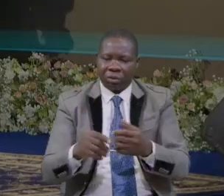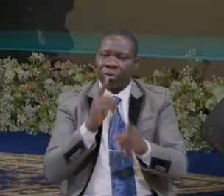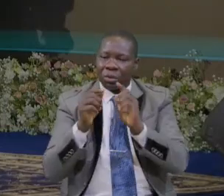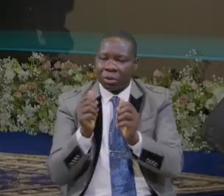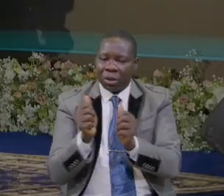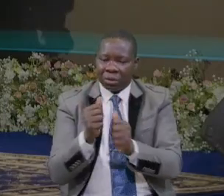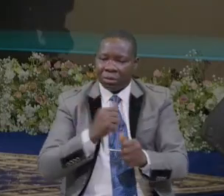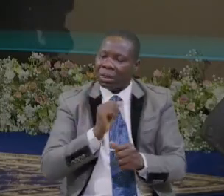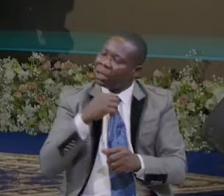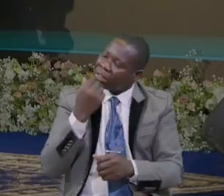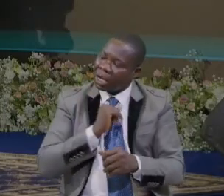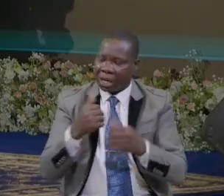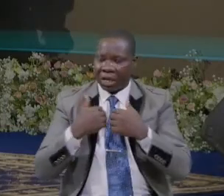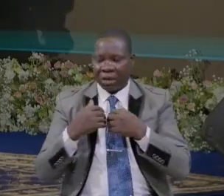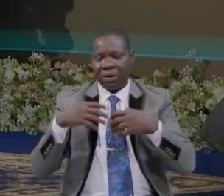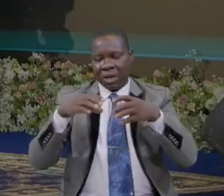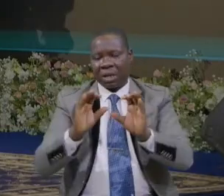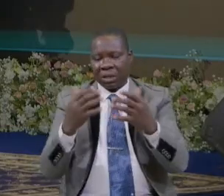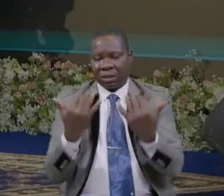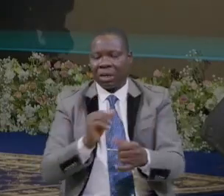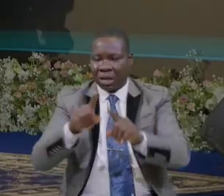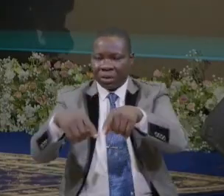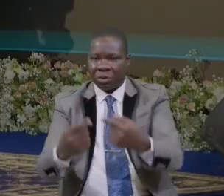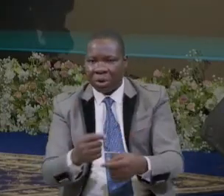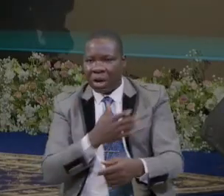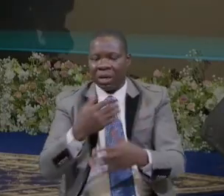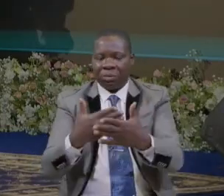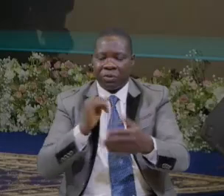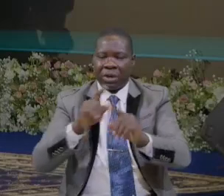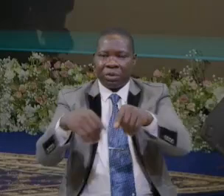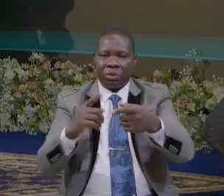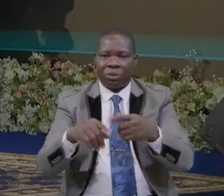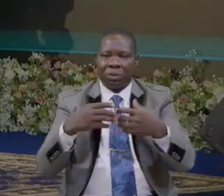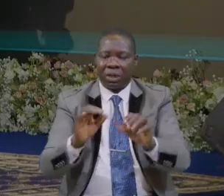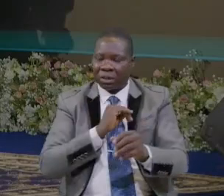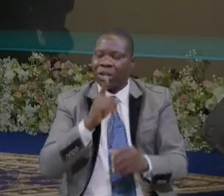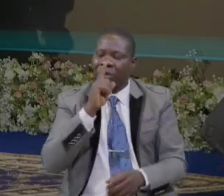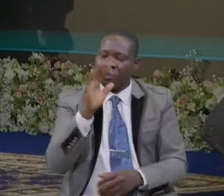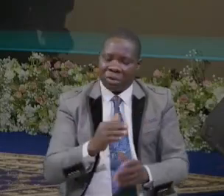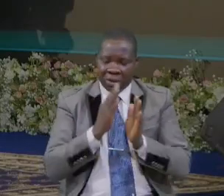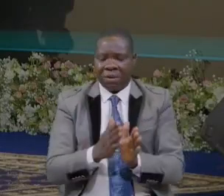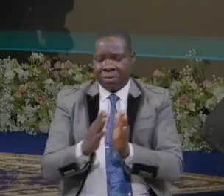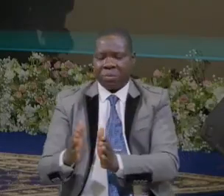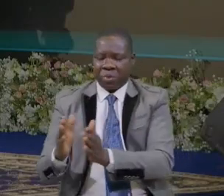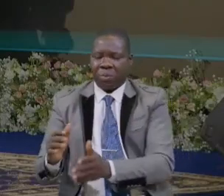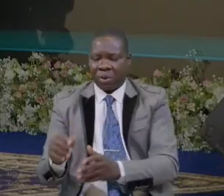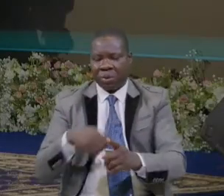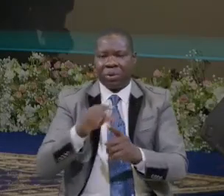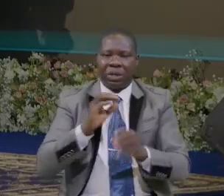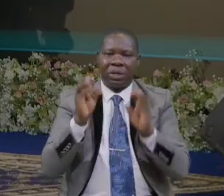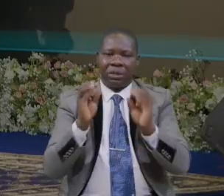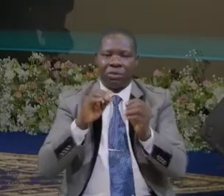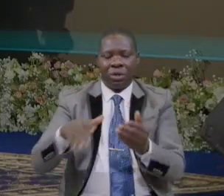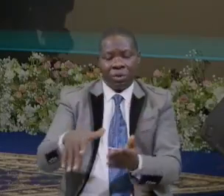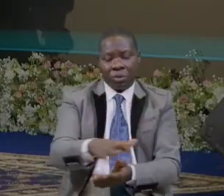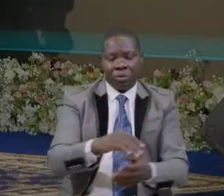now. And before I went to the class, I really prepared. And when I taught those young people, the